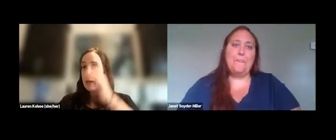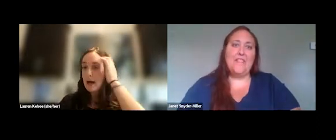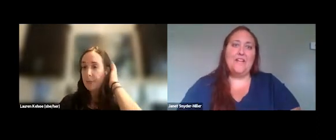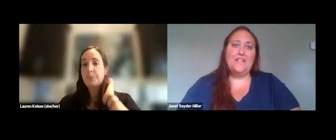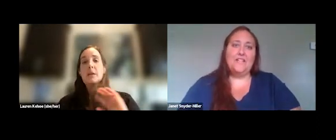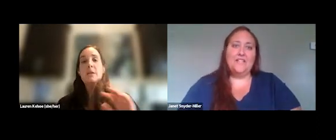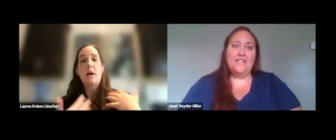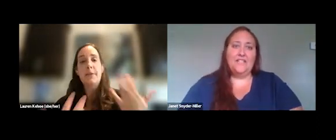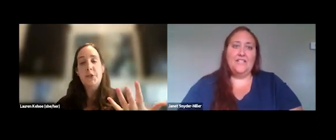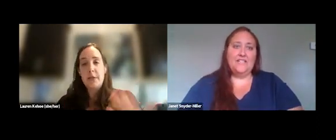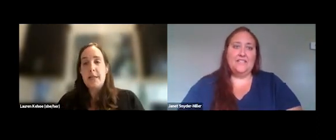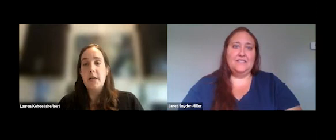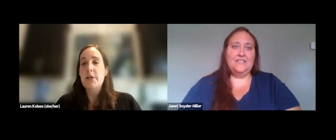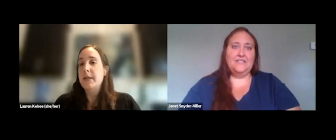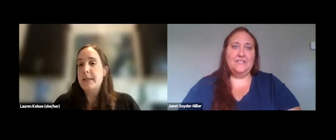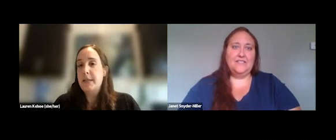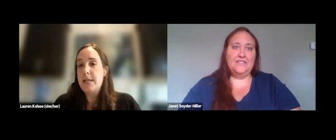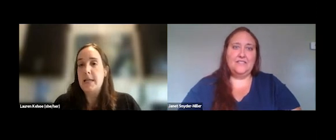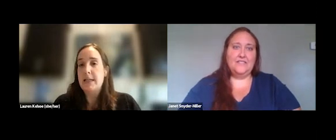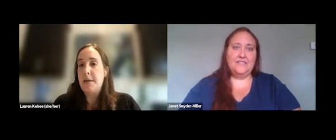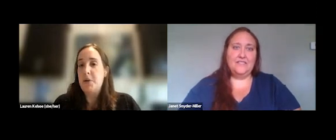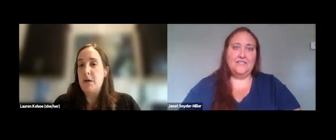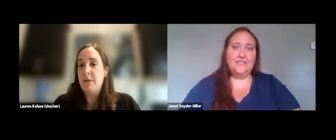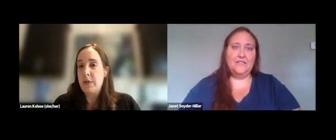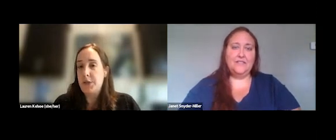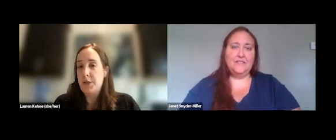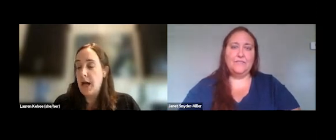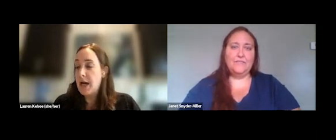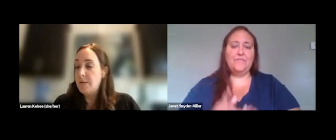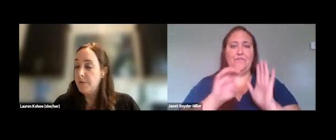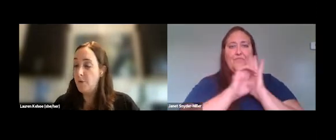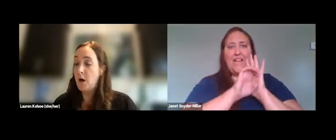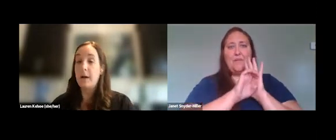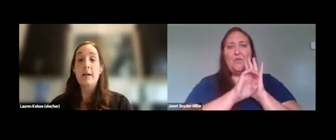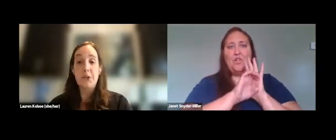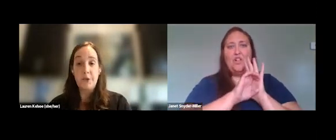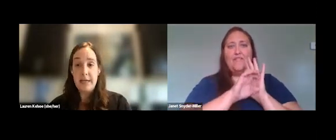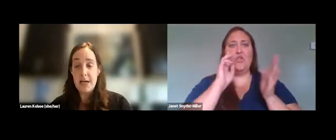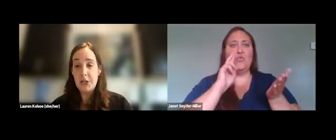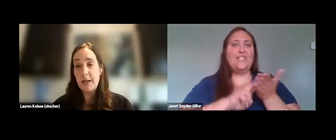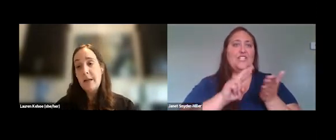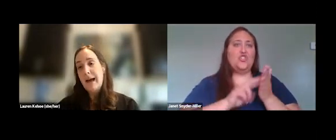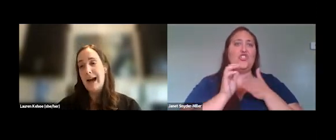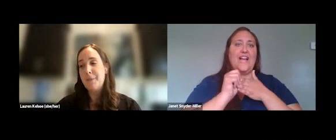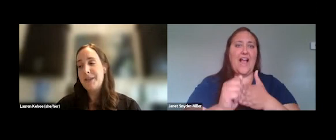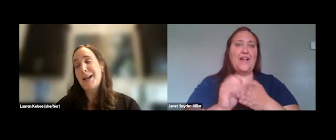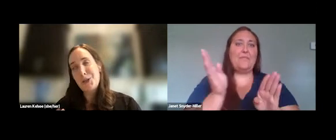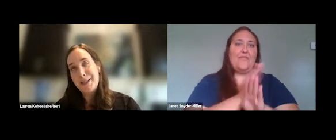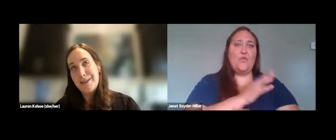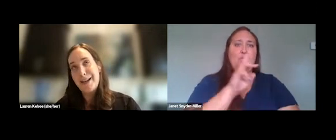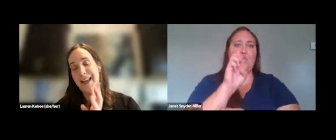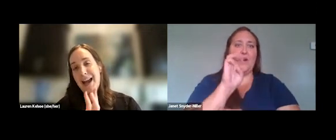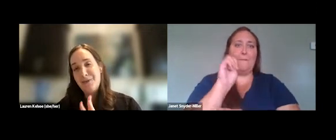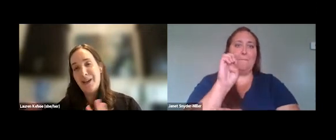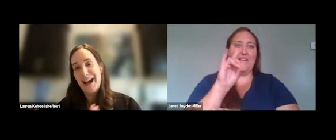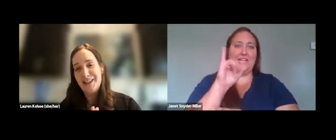So on this screen here, you're going to see an example of a research guide before its remediation. This actually